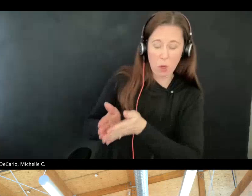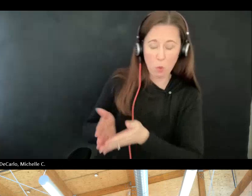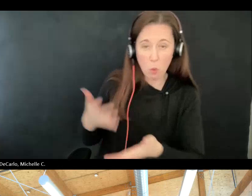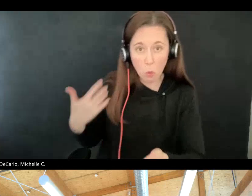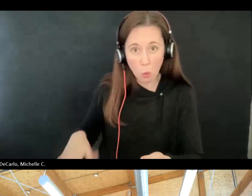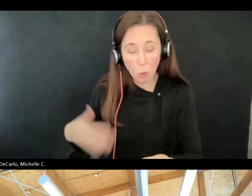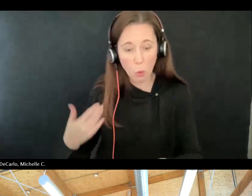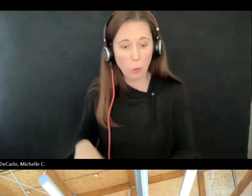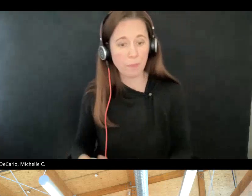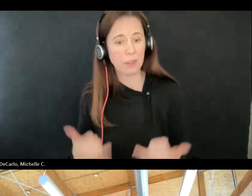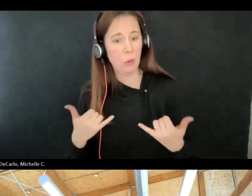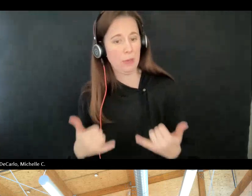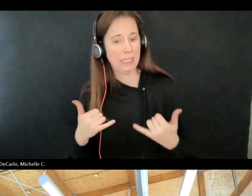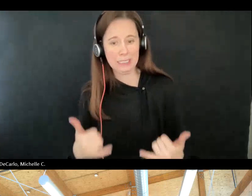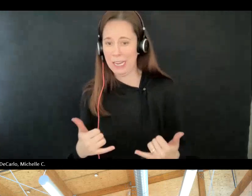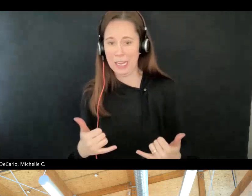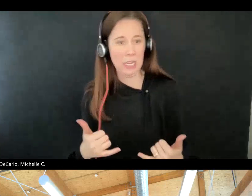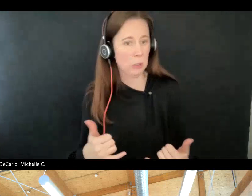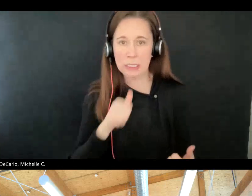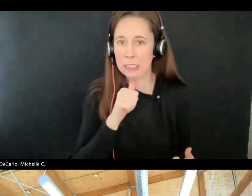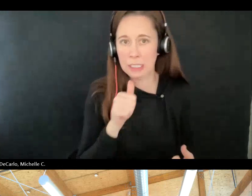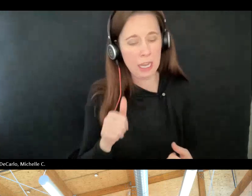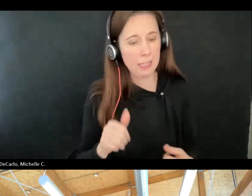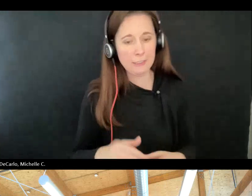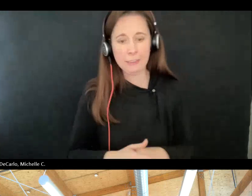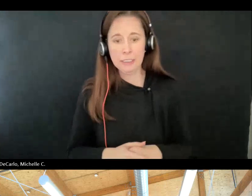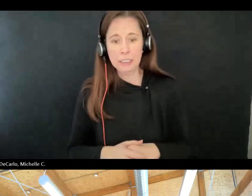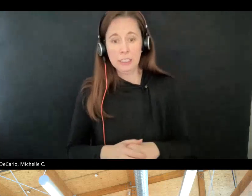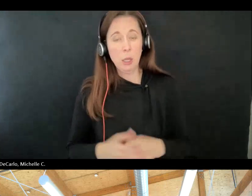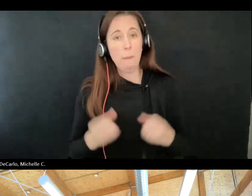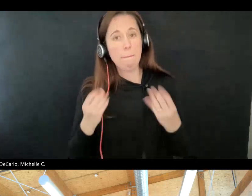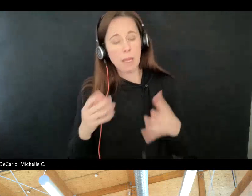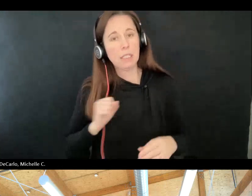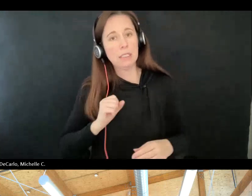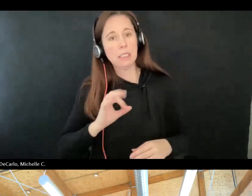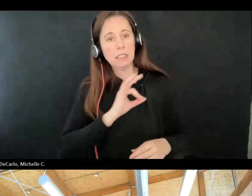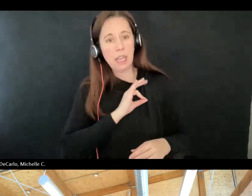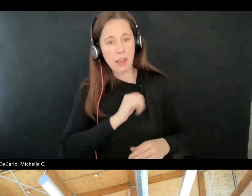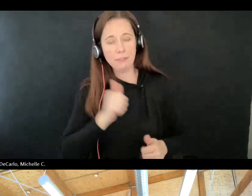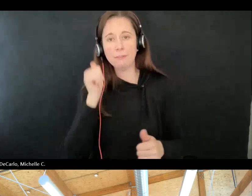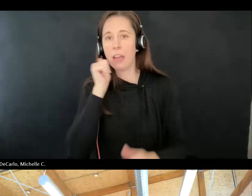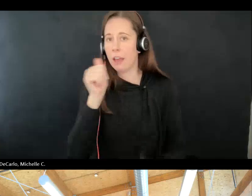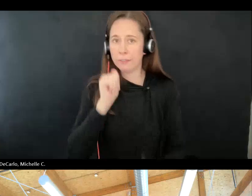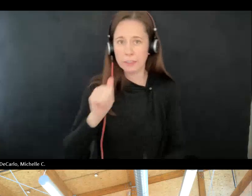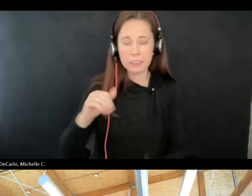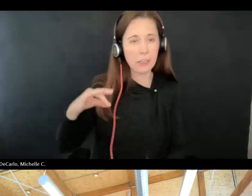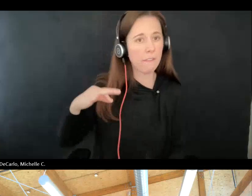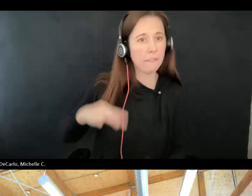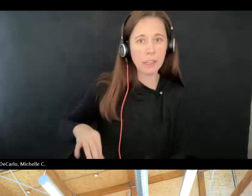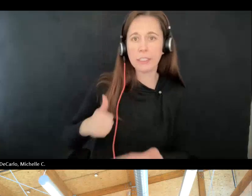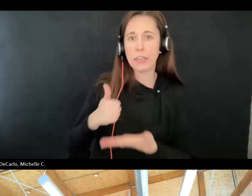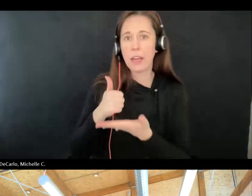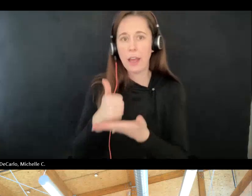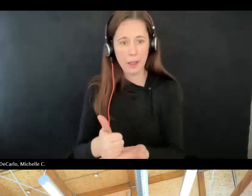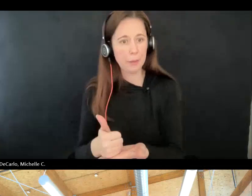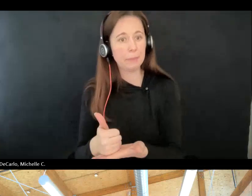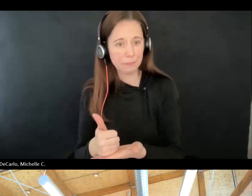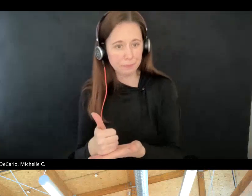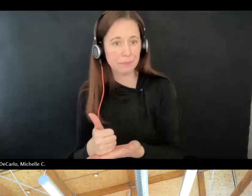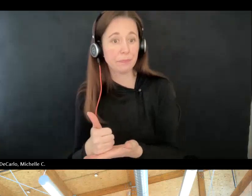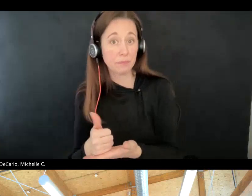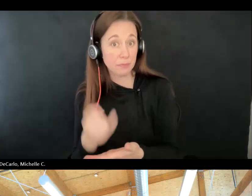it's not necessary. We have such a number of staff and volunteers who do that every day. Great question, though. If you're interested,